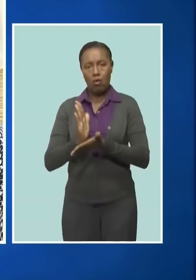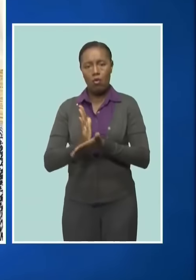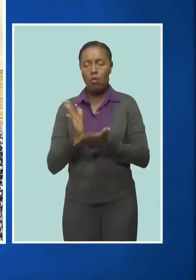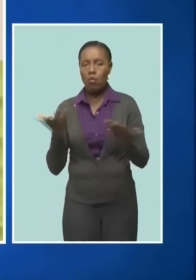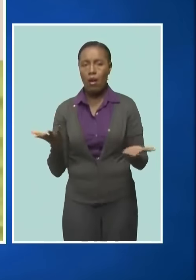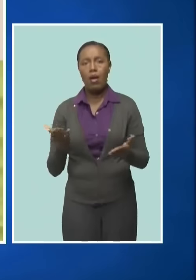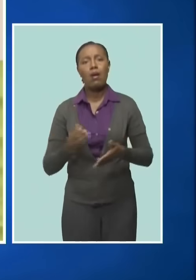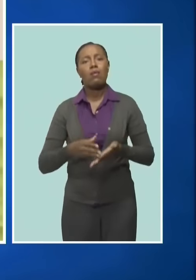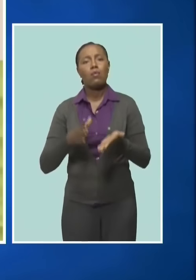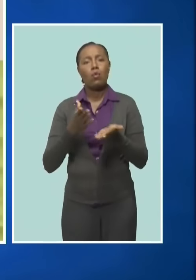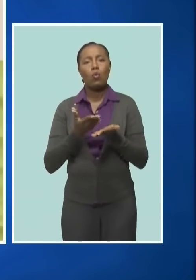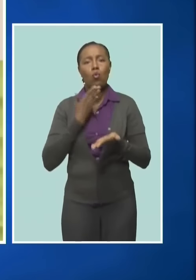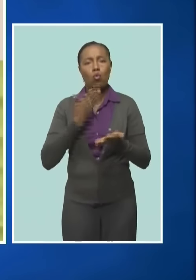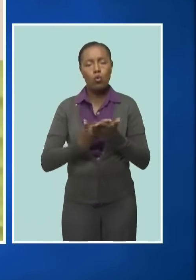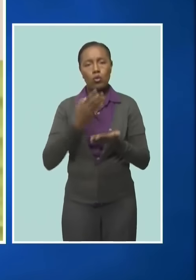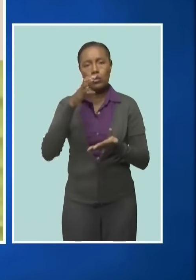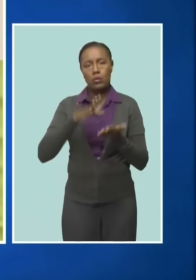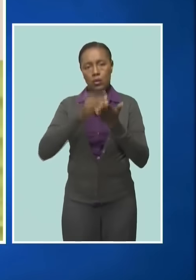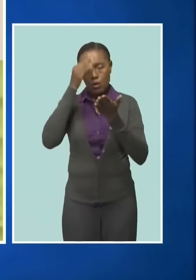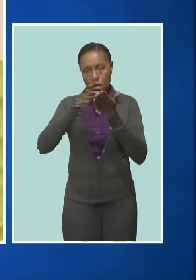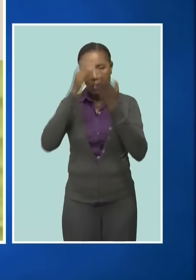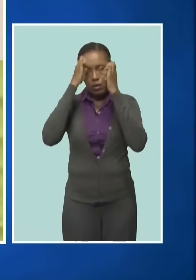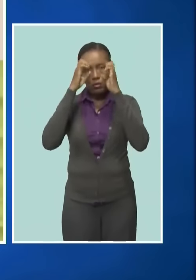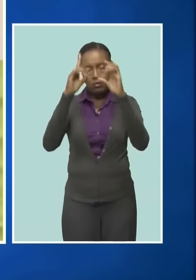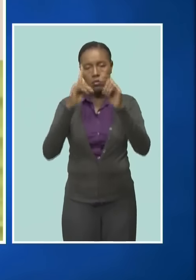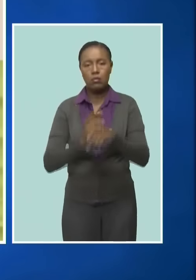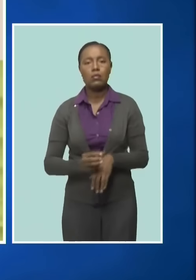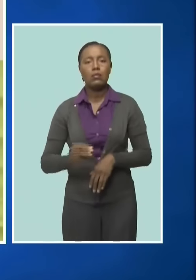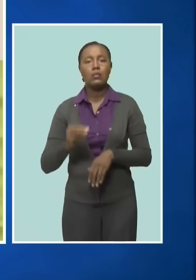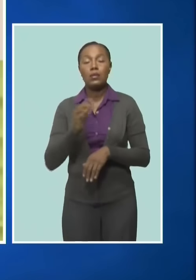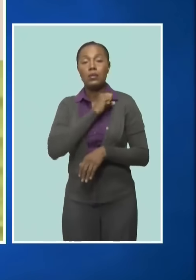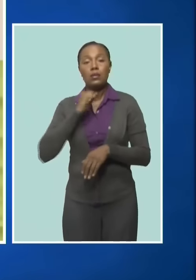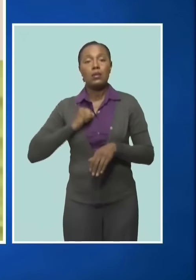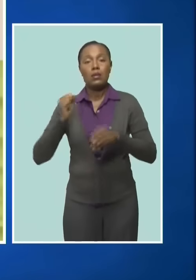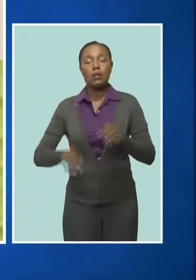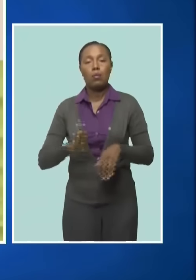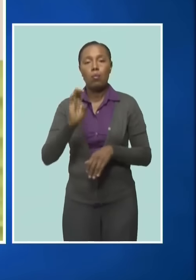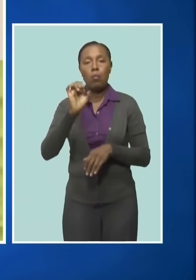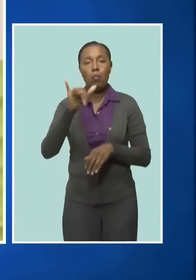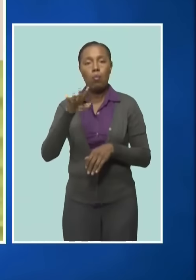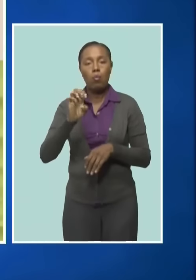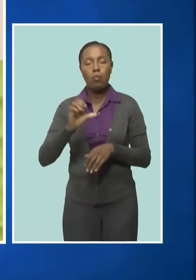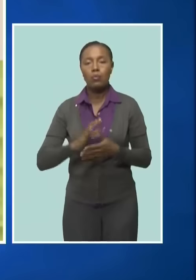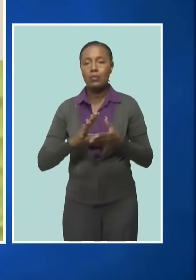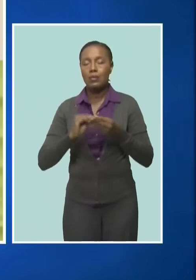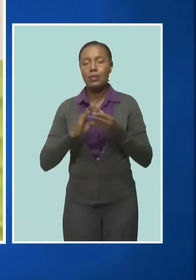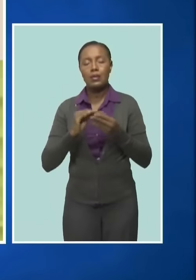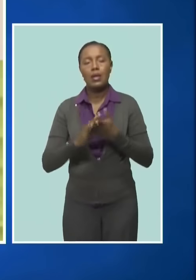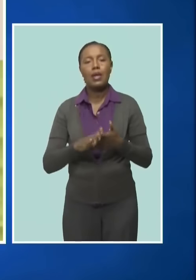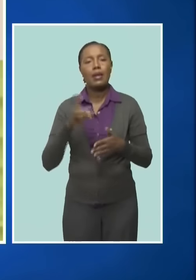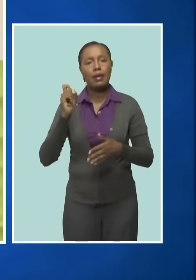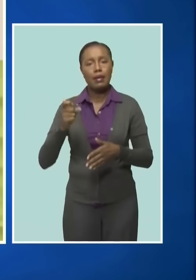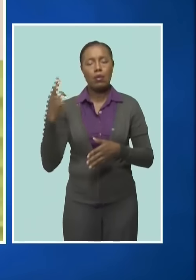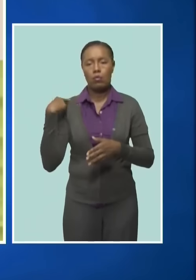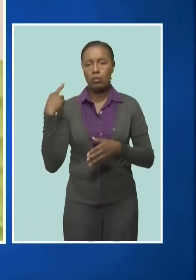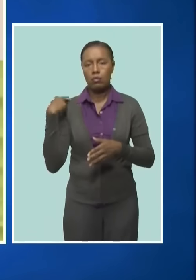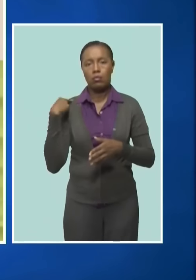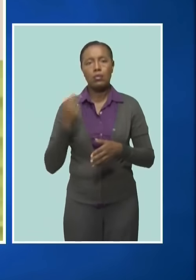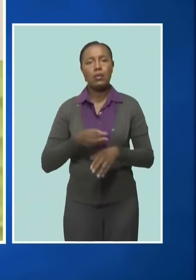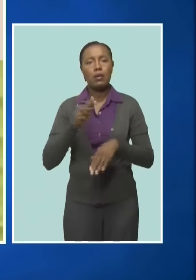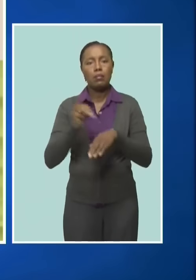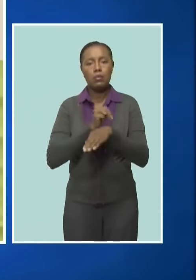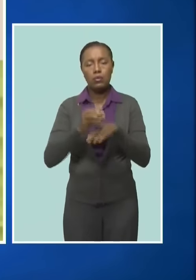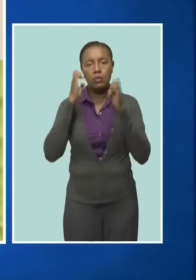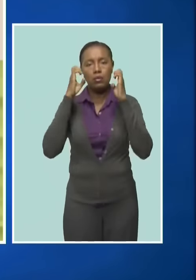access quality education, Senator Boyce says there are a set of obligations the Ministry of Education will have